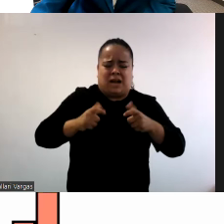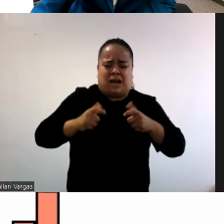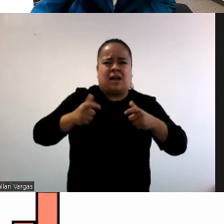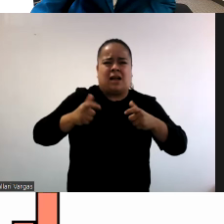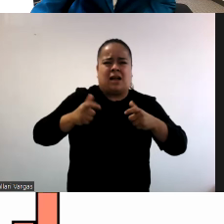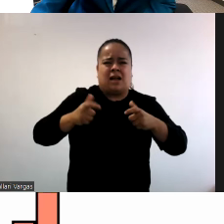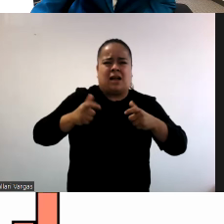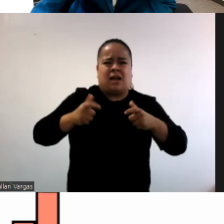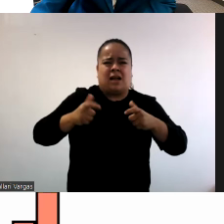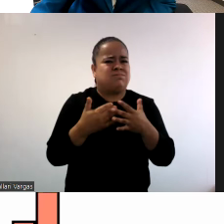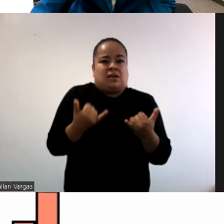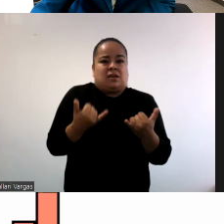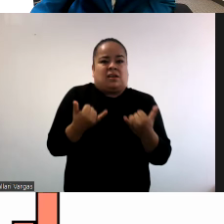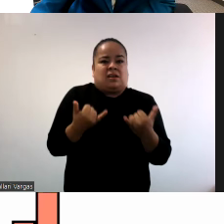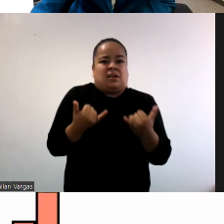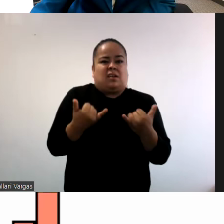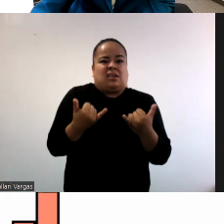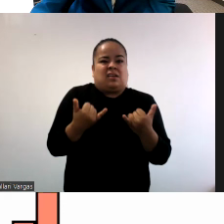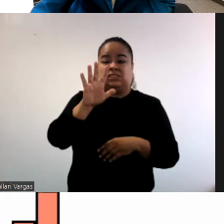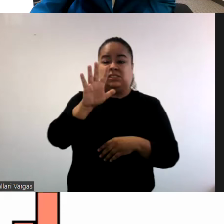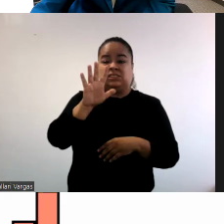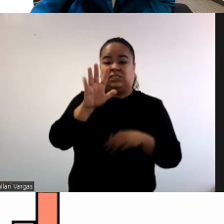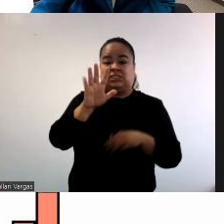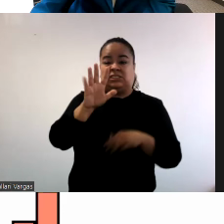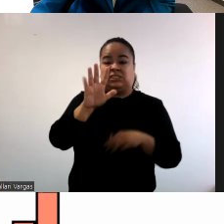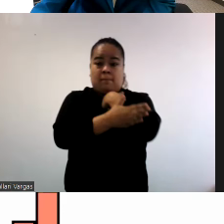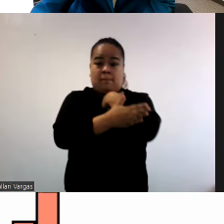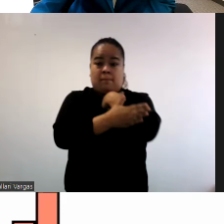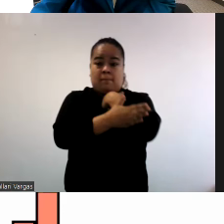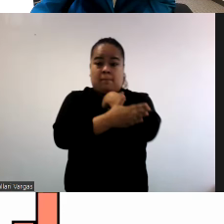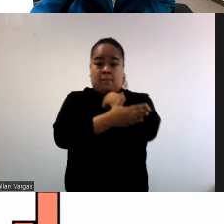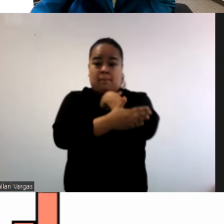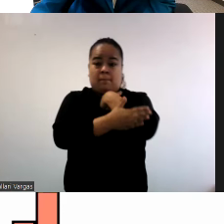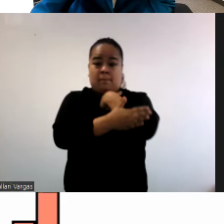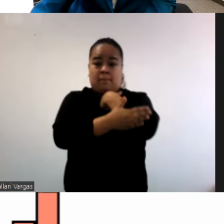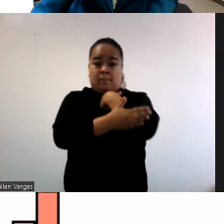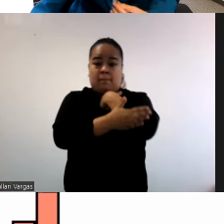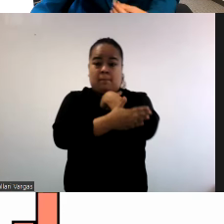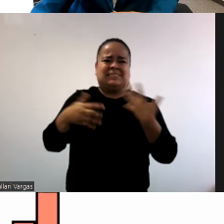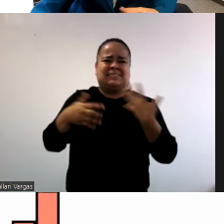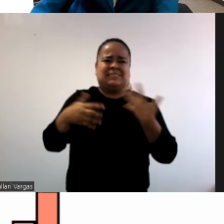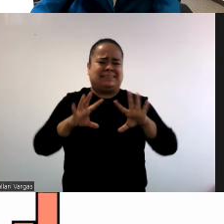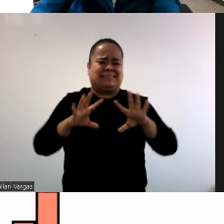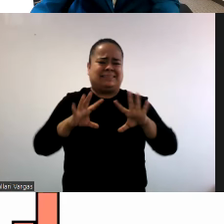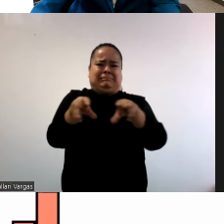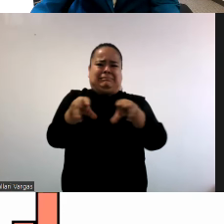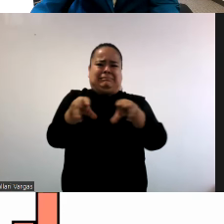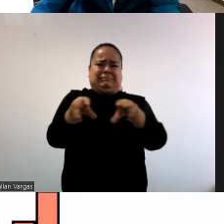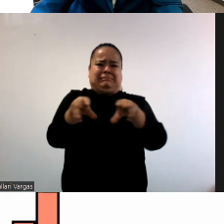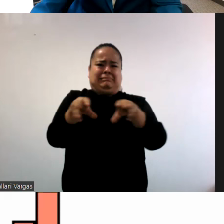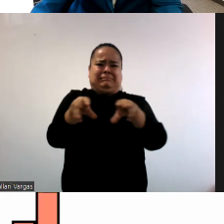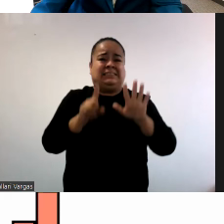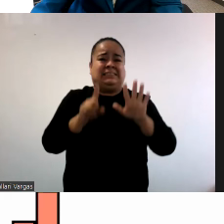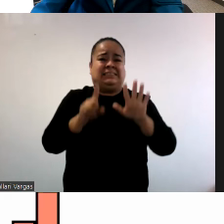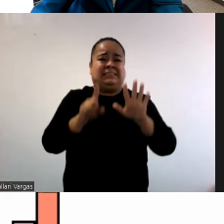have 58 countries or territories globally that report more than 6,000 cases,